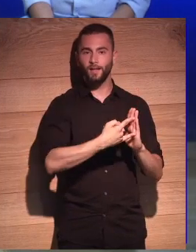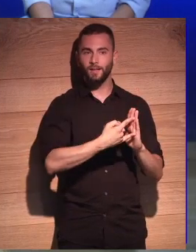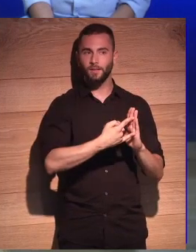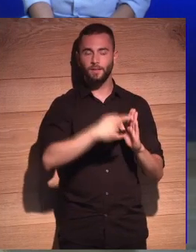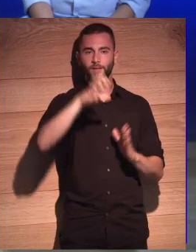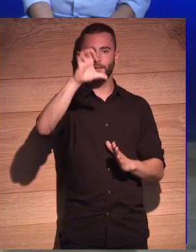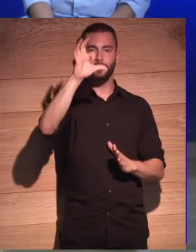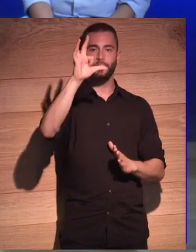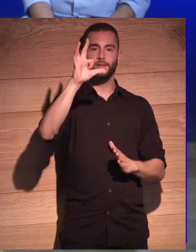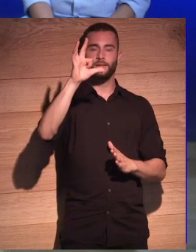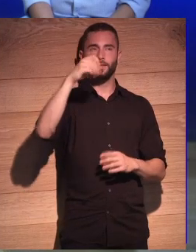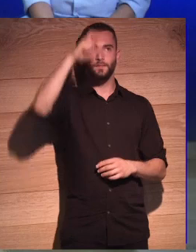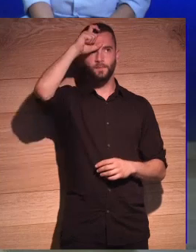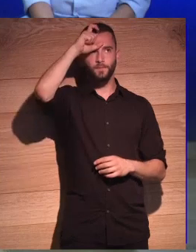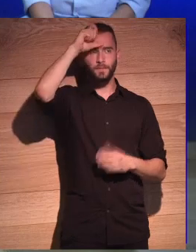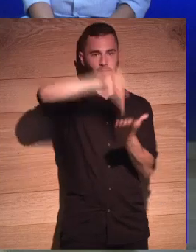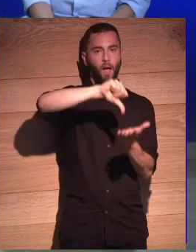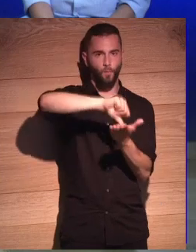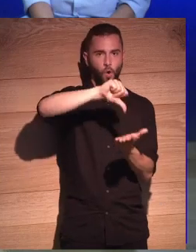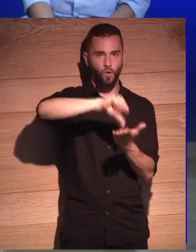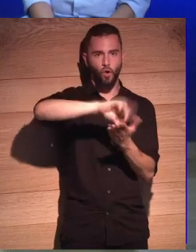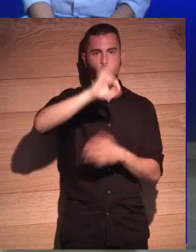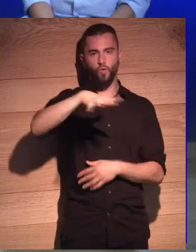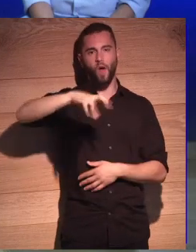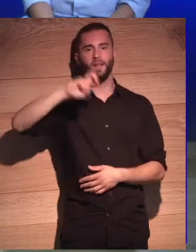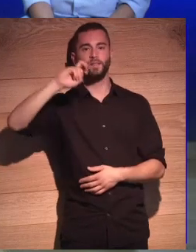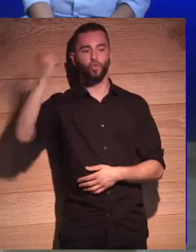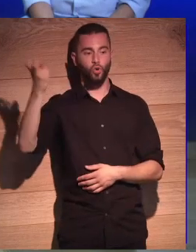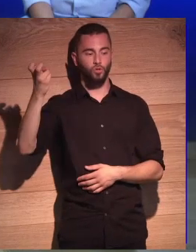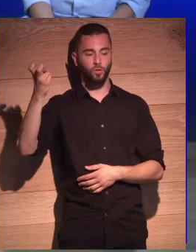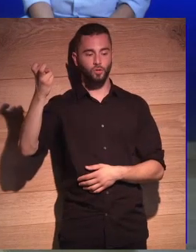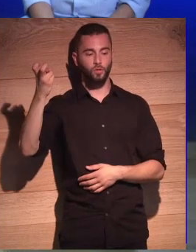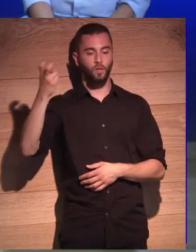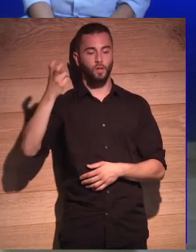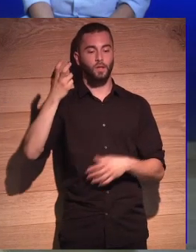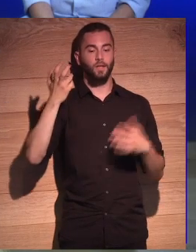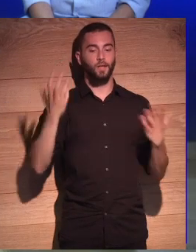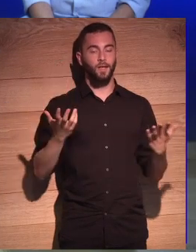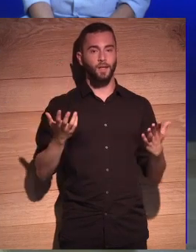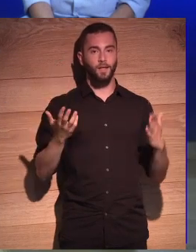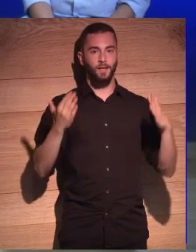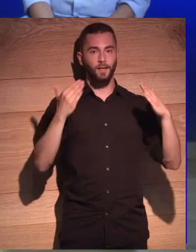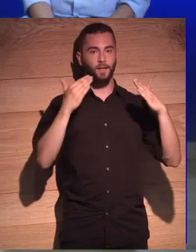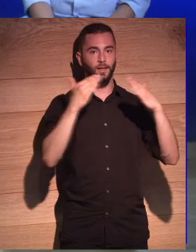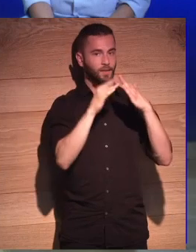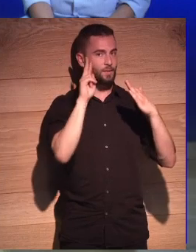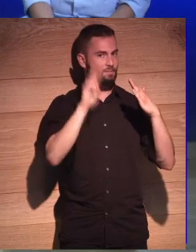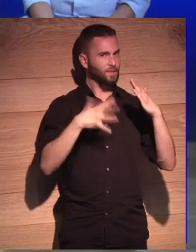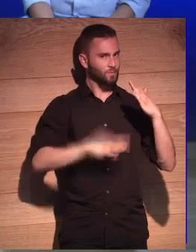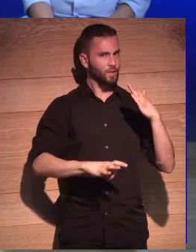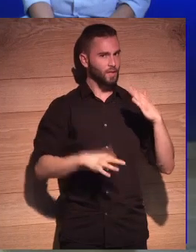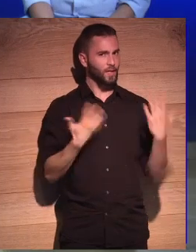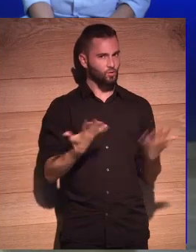that has to do with stumble on other places, with being very realistic, like in Assassin's